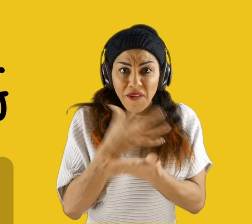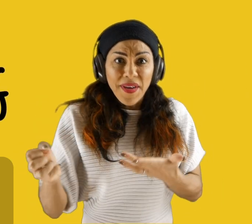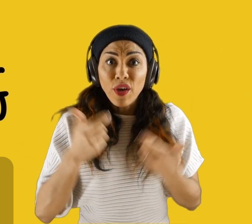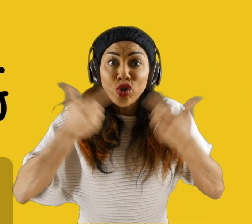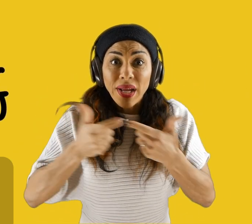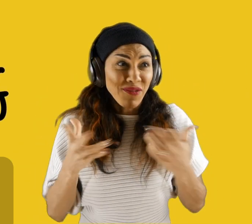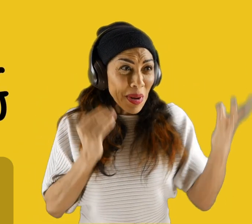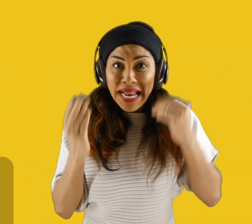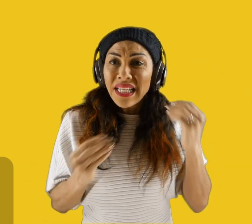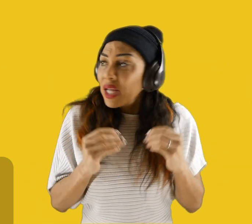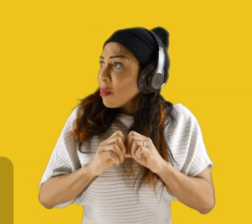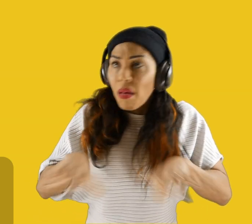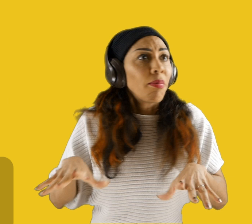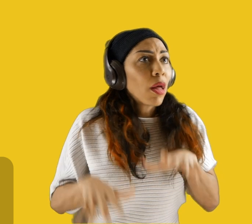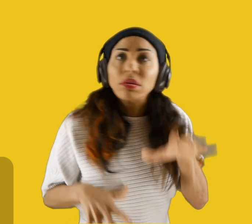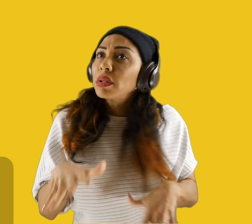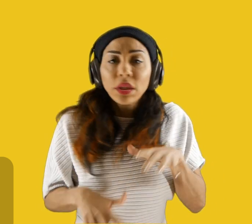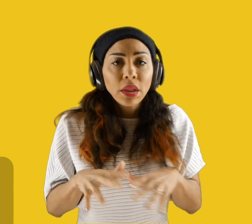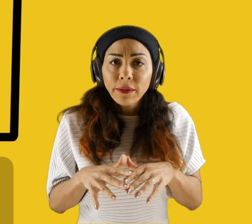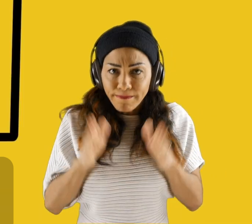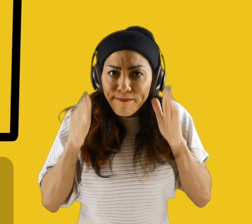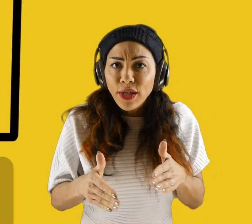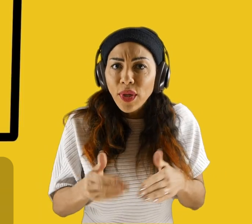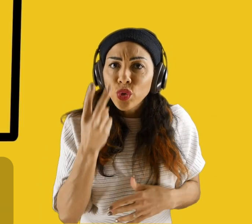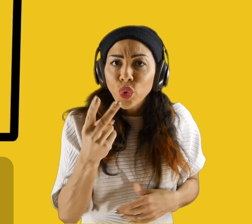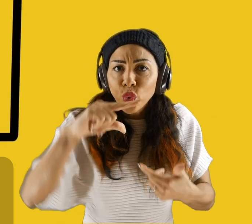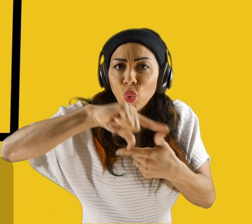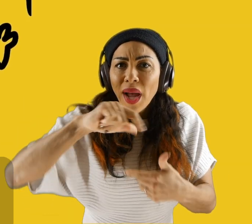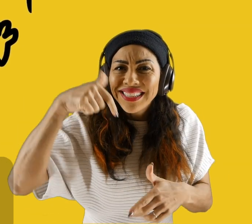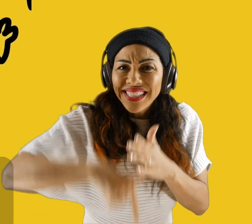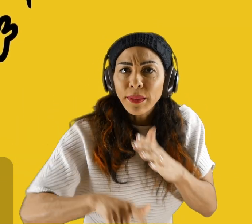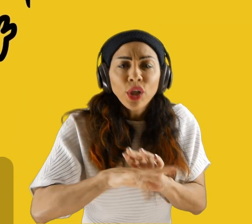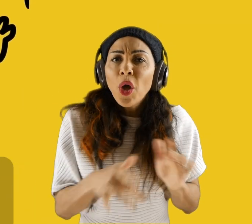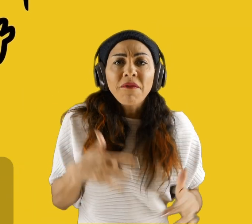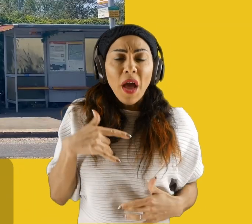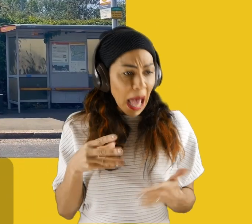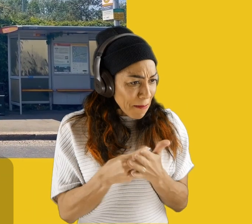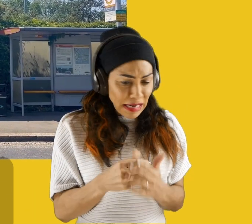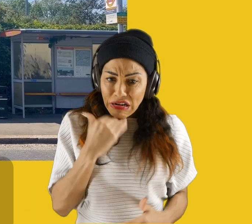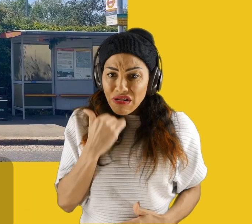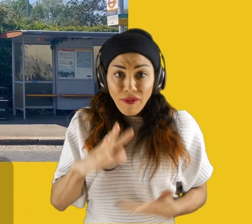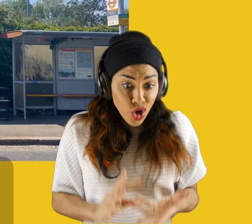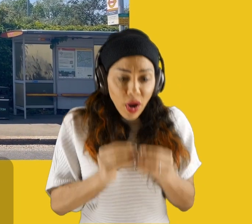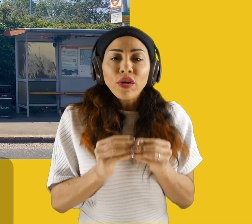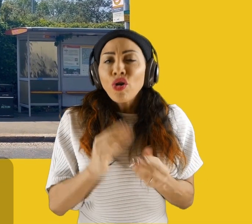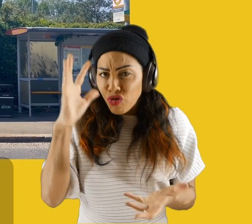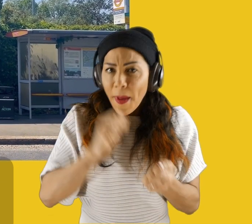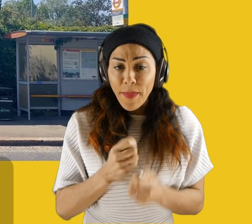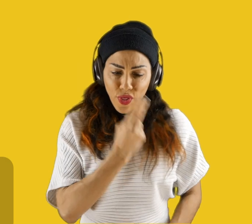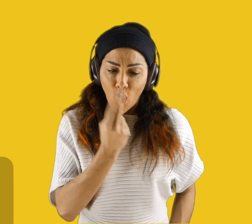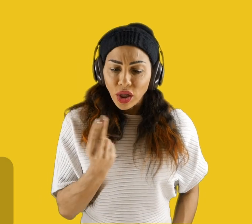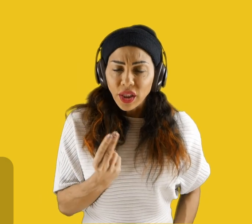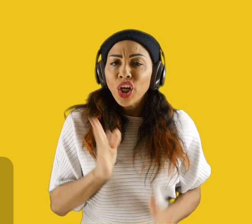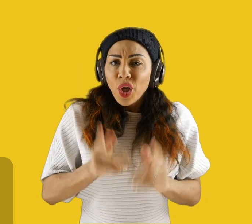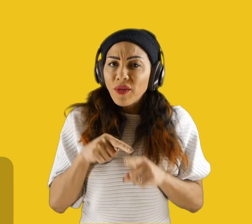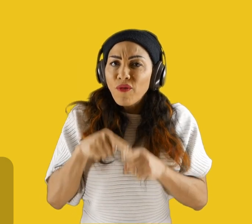is the thief of joy, and if you listen to the noise, you might lose your bearings. Pay attention, square two's deep. Don't feel like you're limited by P. When you're feeling creative, just remember the